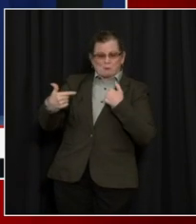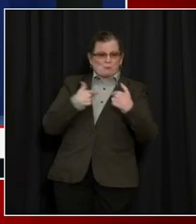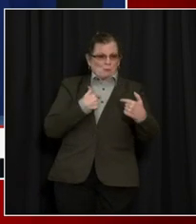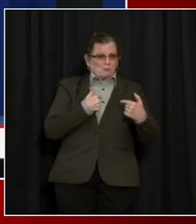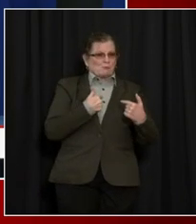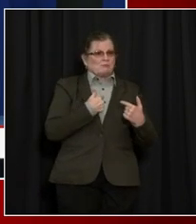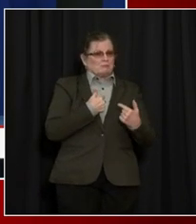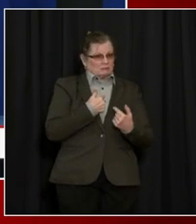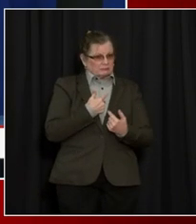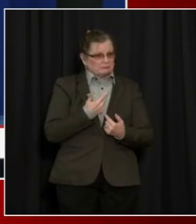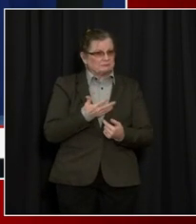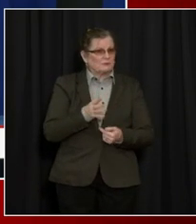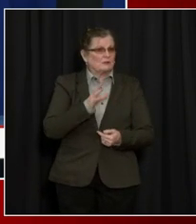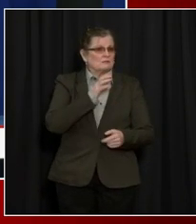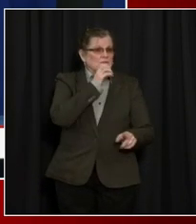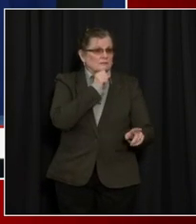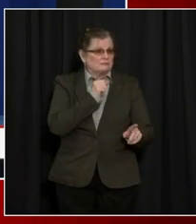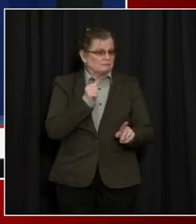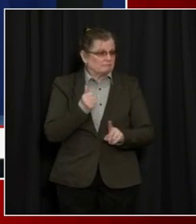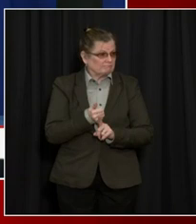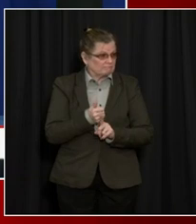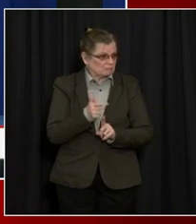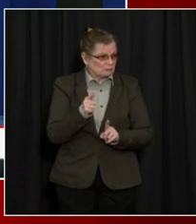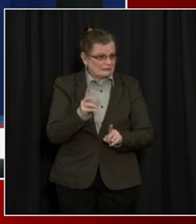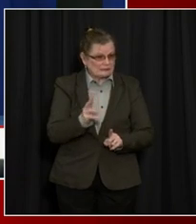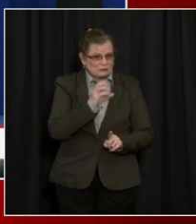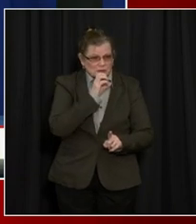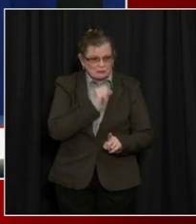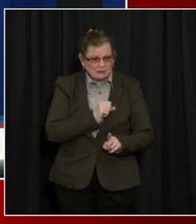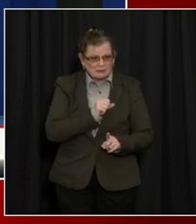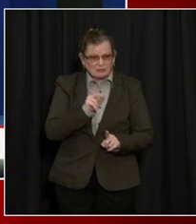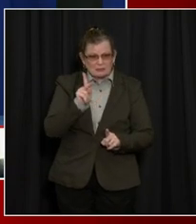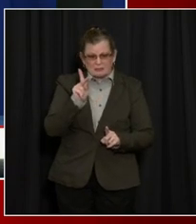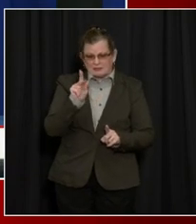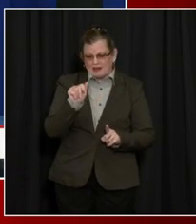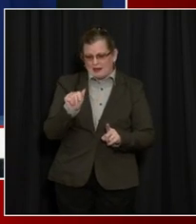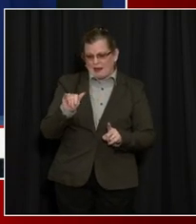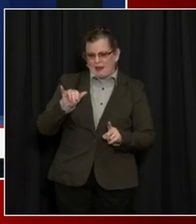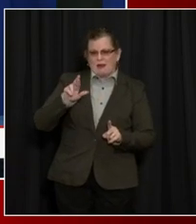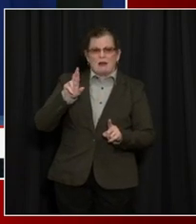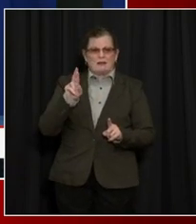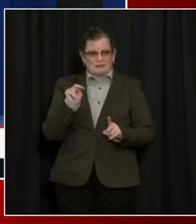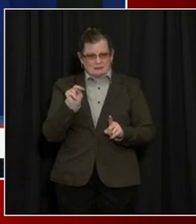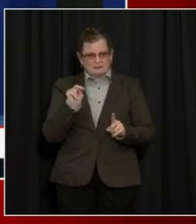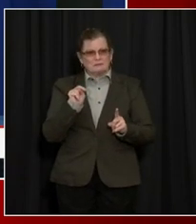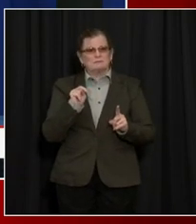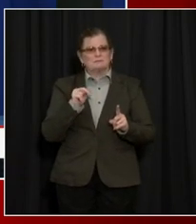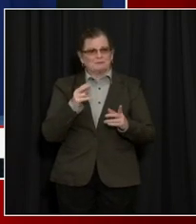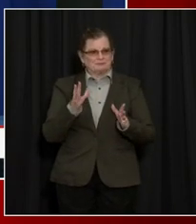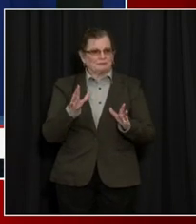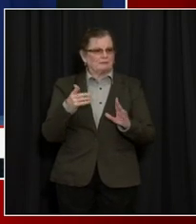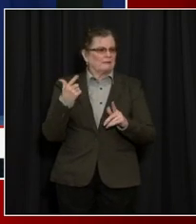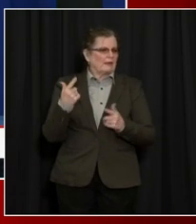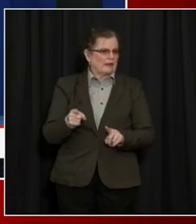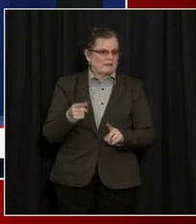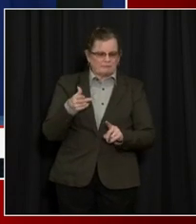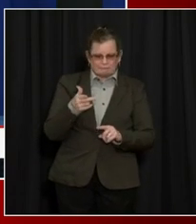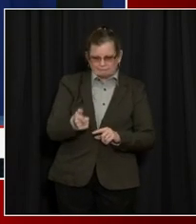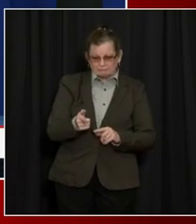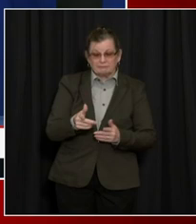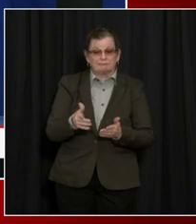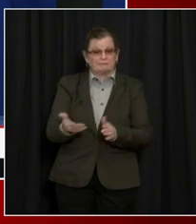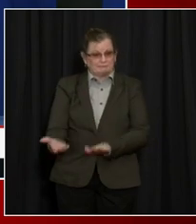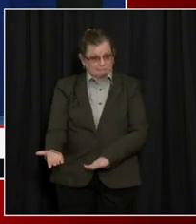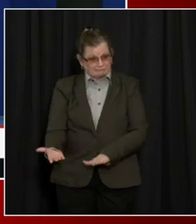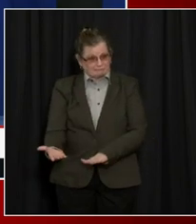26-year-old Kayon Kinney of Southeast D.C. was pronounced. We're also asking for the public's assistance in help